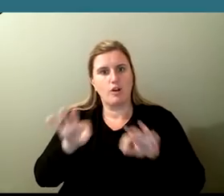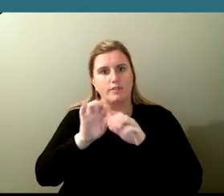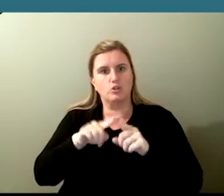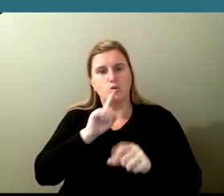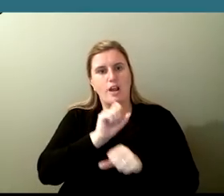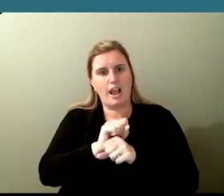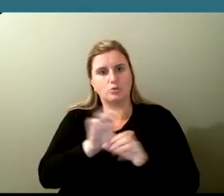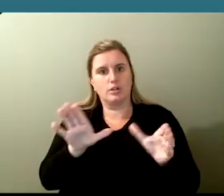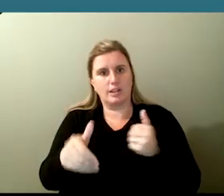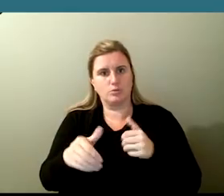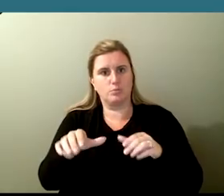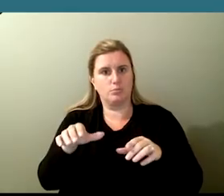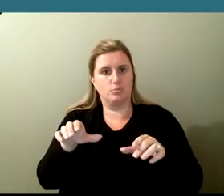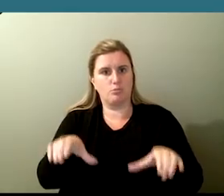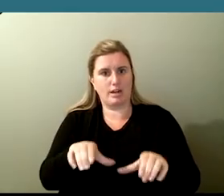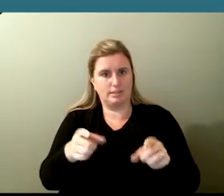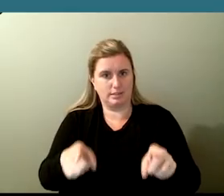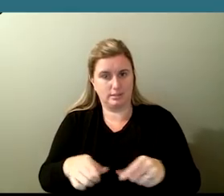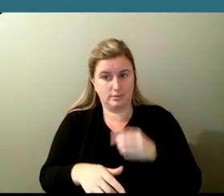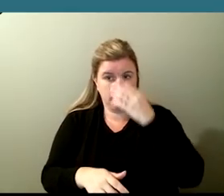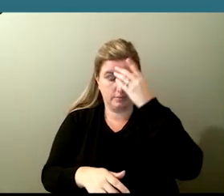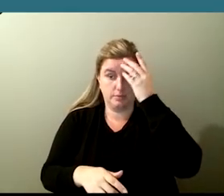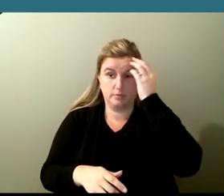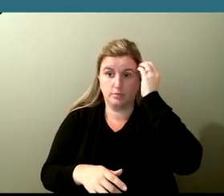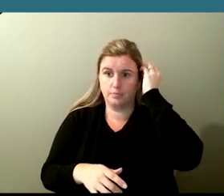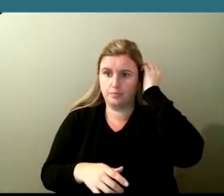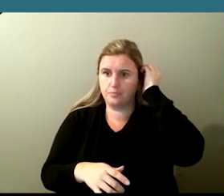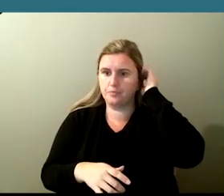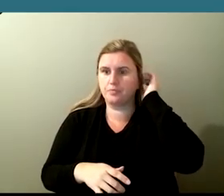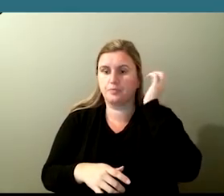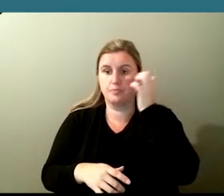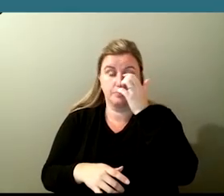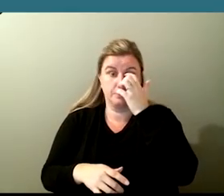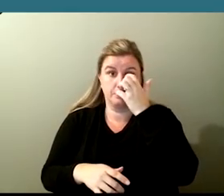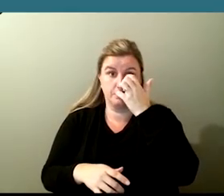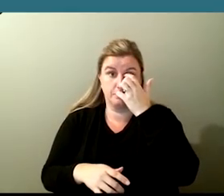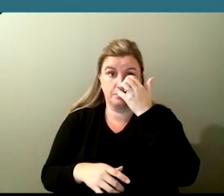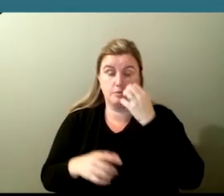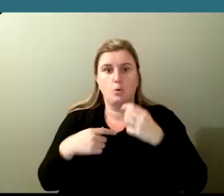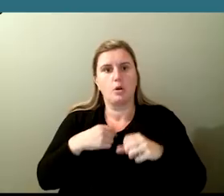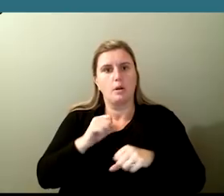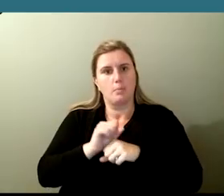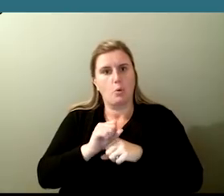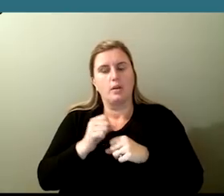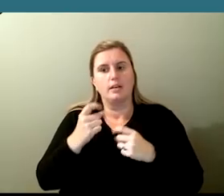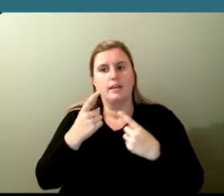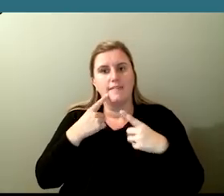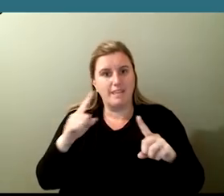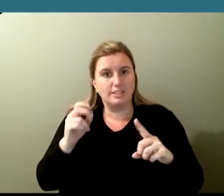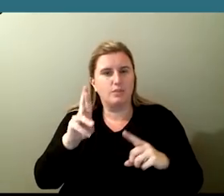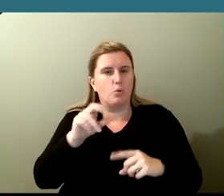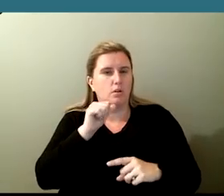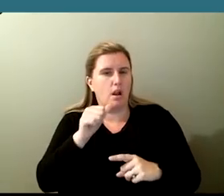their actual classroom practices. Point taken, we're employing ineffective or not